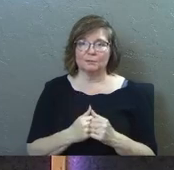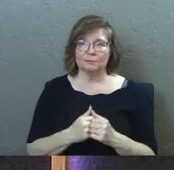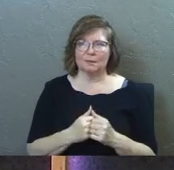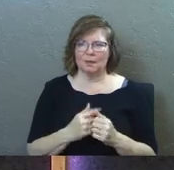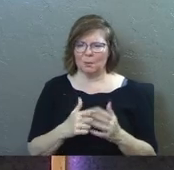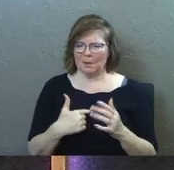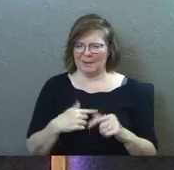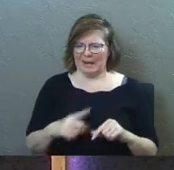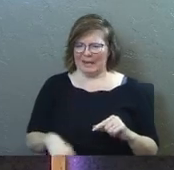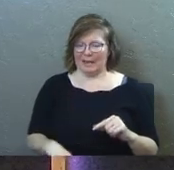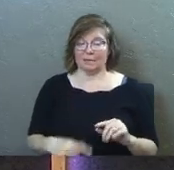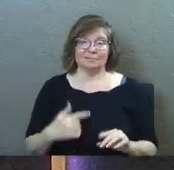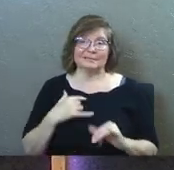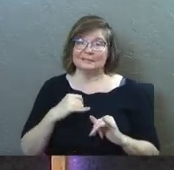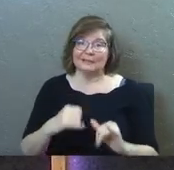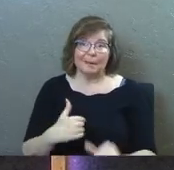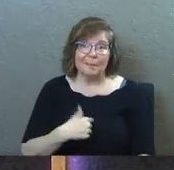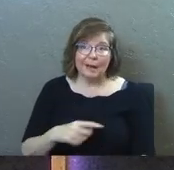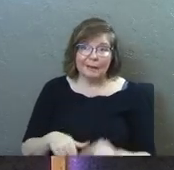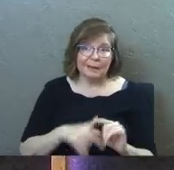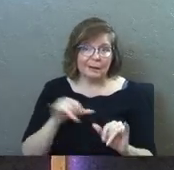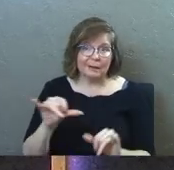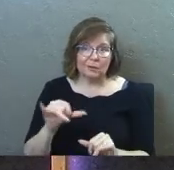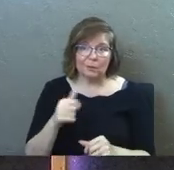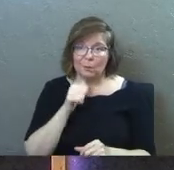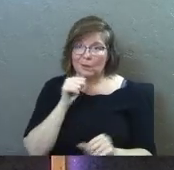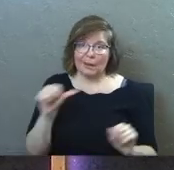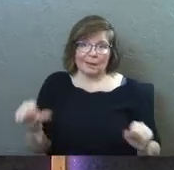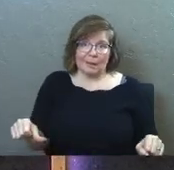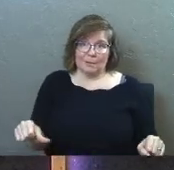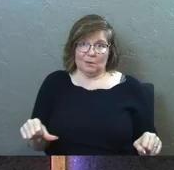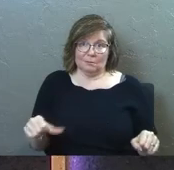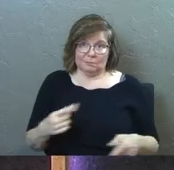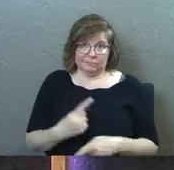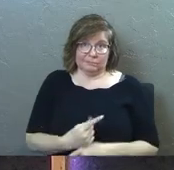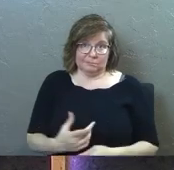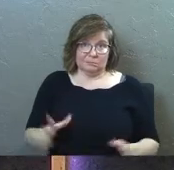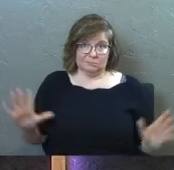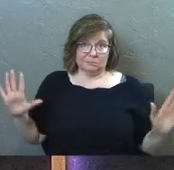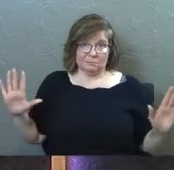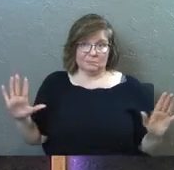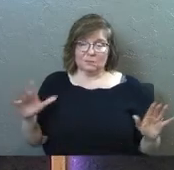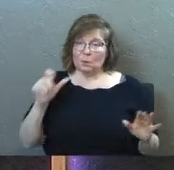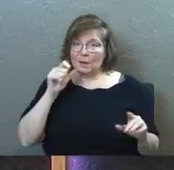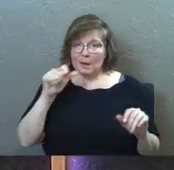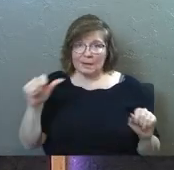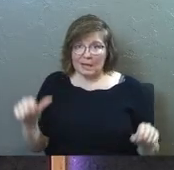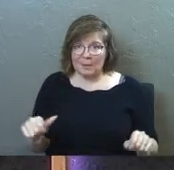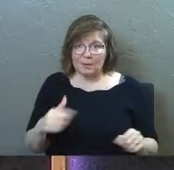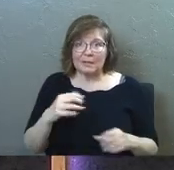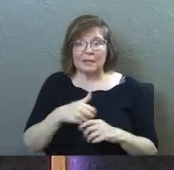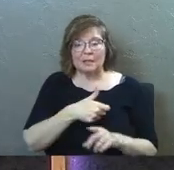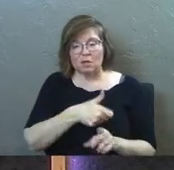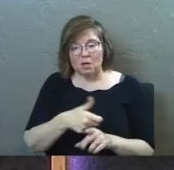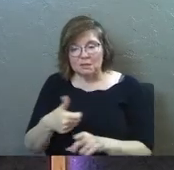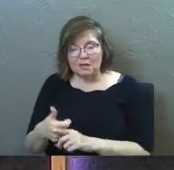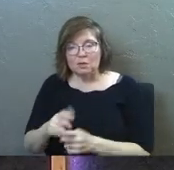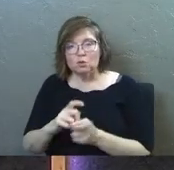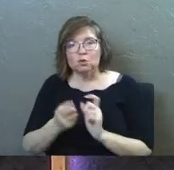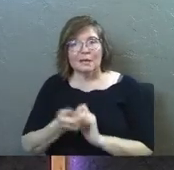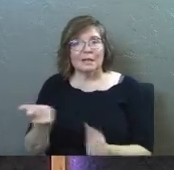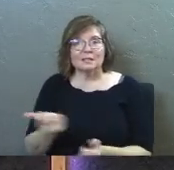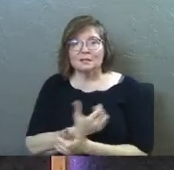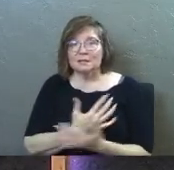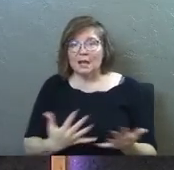You're like, well, I can't. Neither can I. We're not capable. Can I get an amen? We're not capable in and of ourselves to